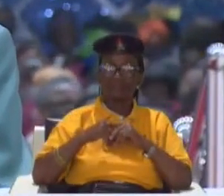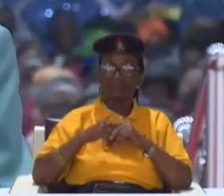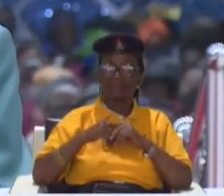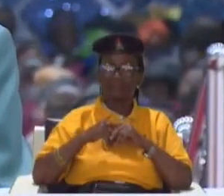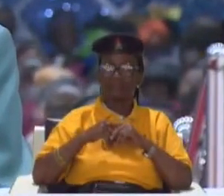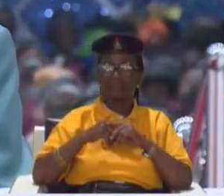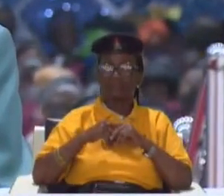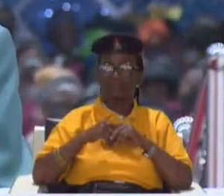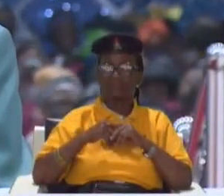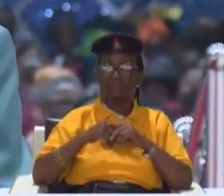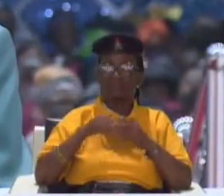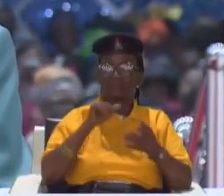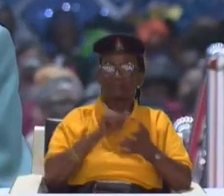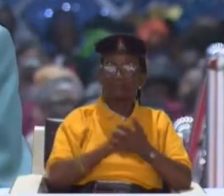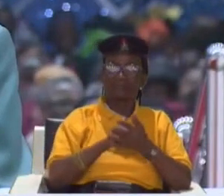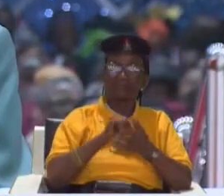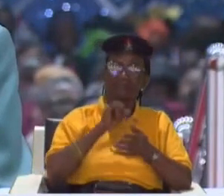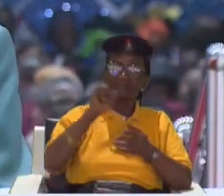an advice.